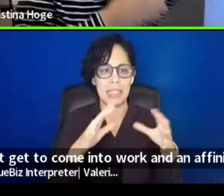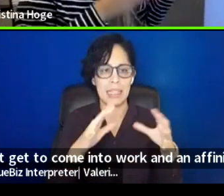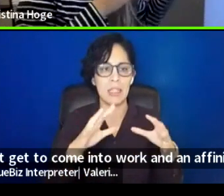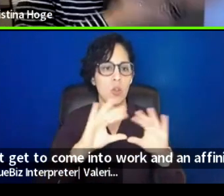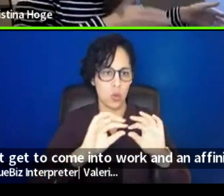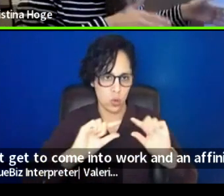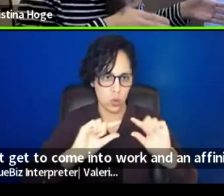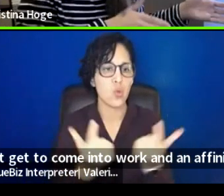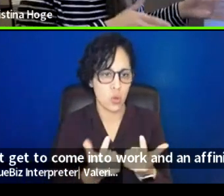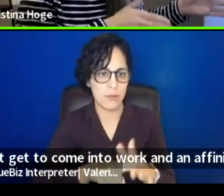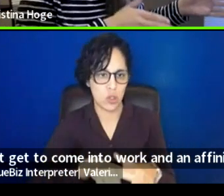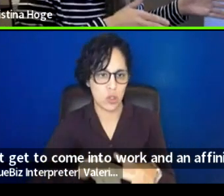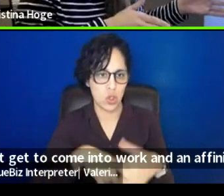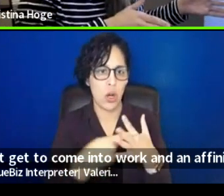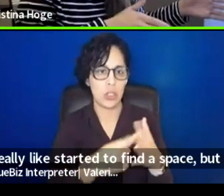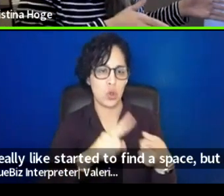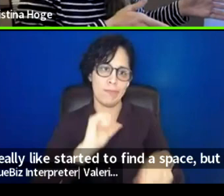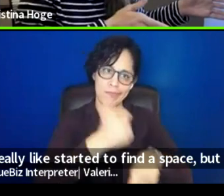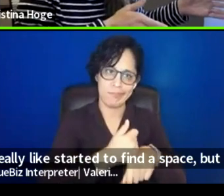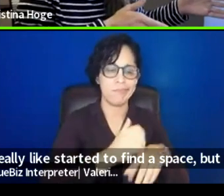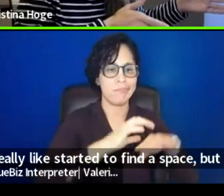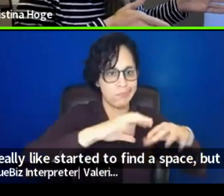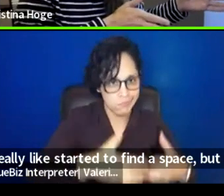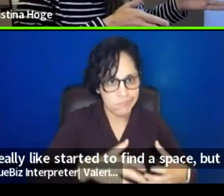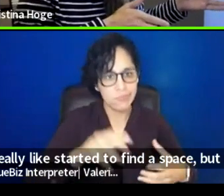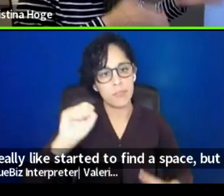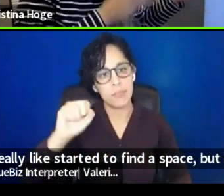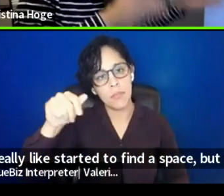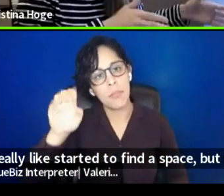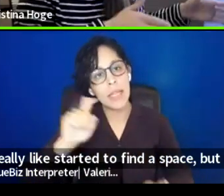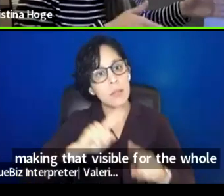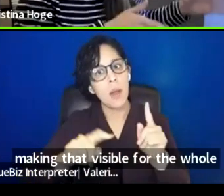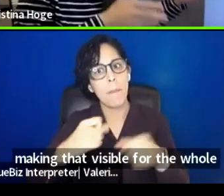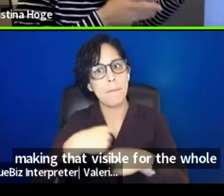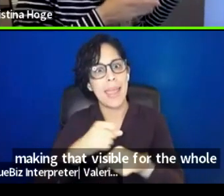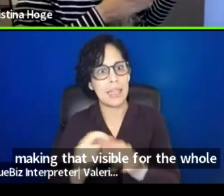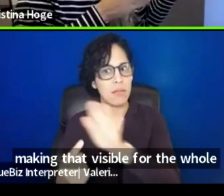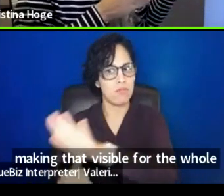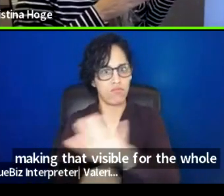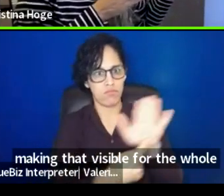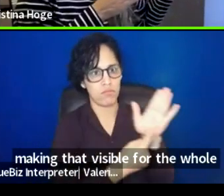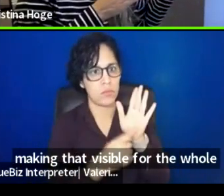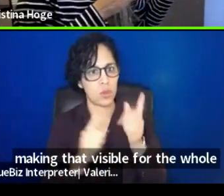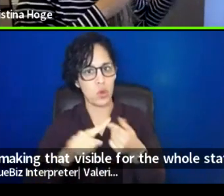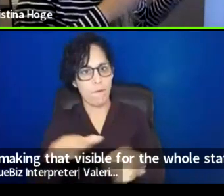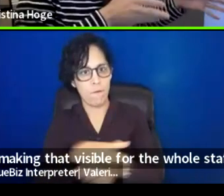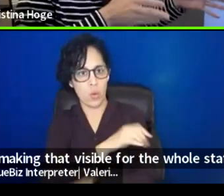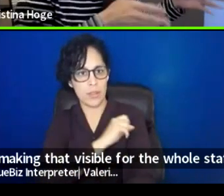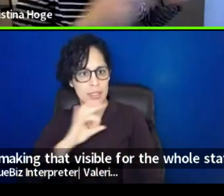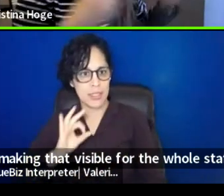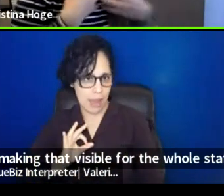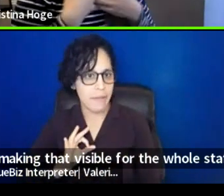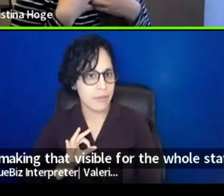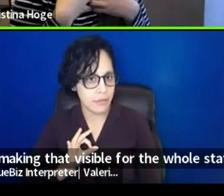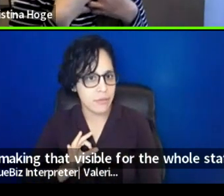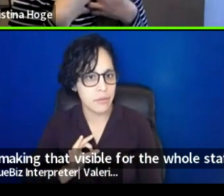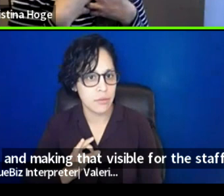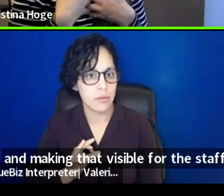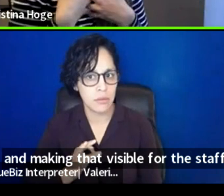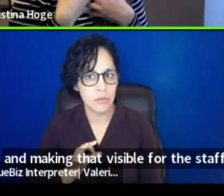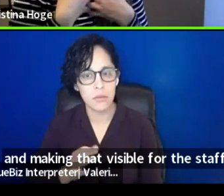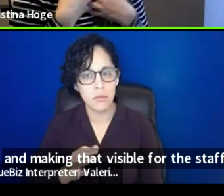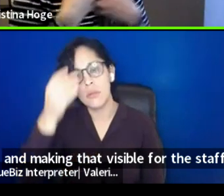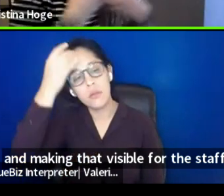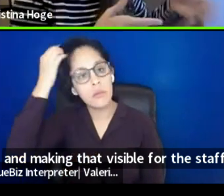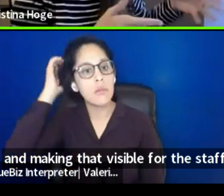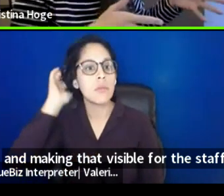space, but really making that visible for the whole staff, and making that visible for the staff that is there permanently. I have the benefit that